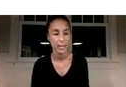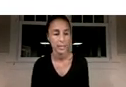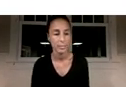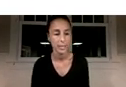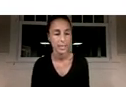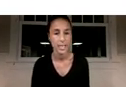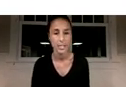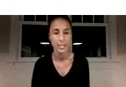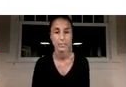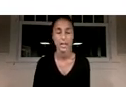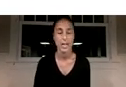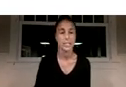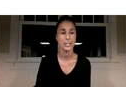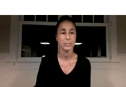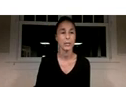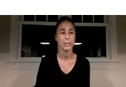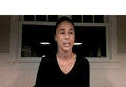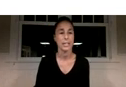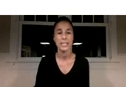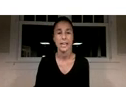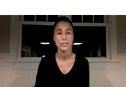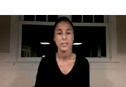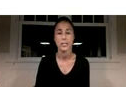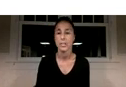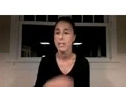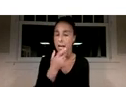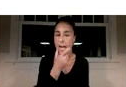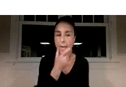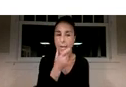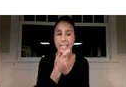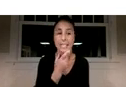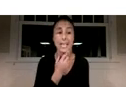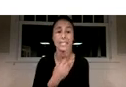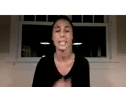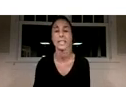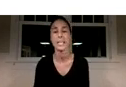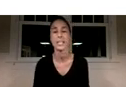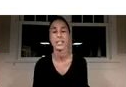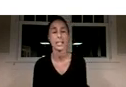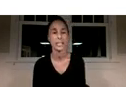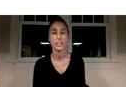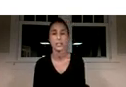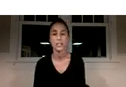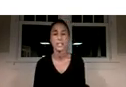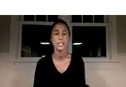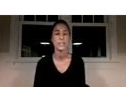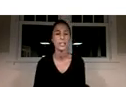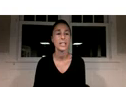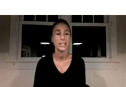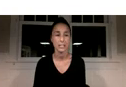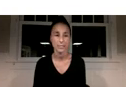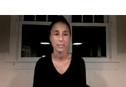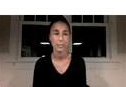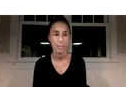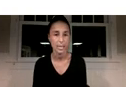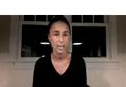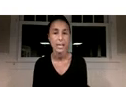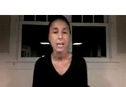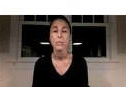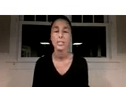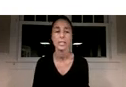who's going to be running the presentation for us. We are with Hunt and Andrews Kurth as the designated agent and land use attorneys for the lender